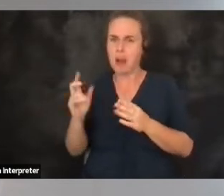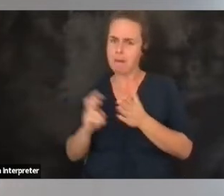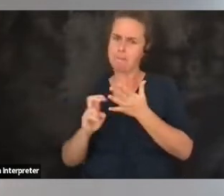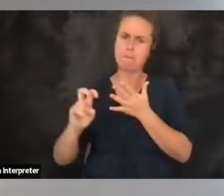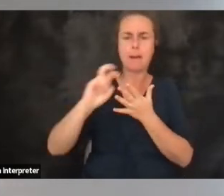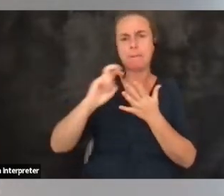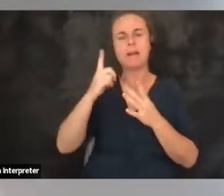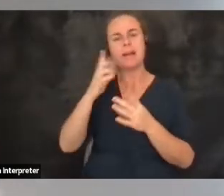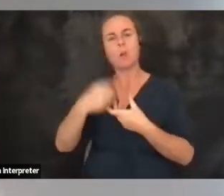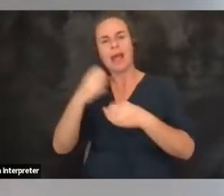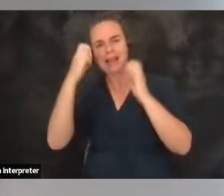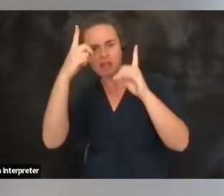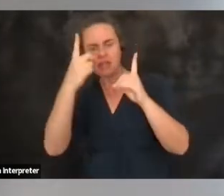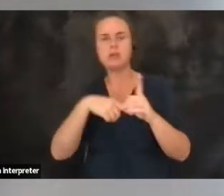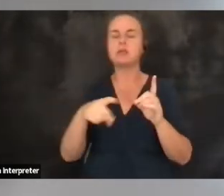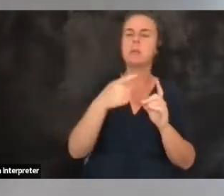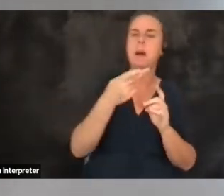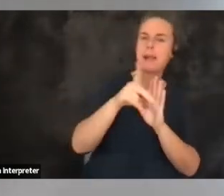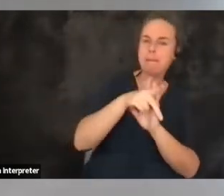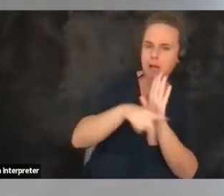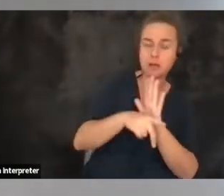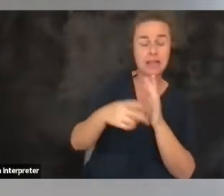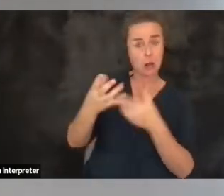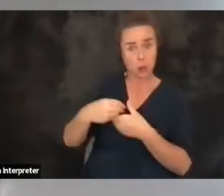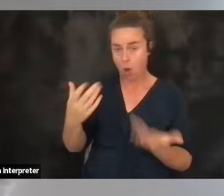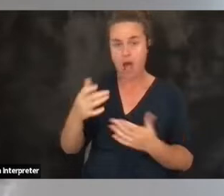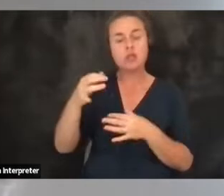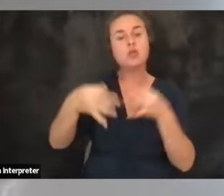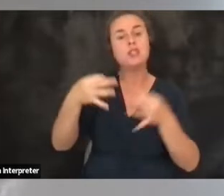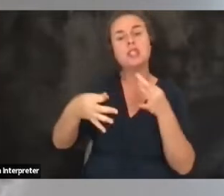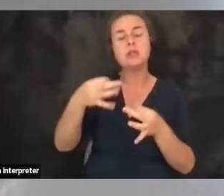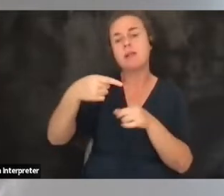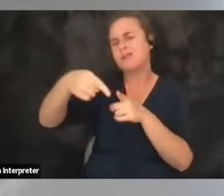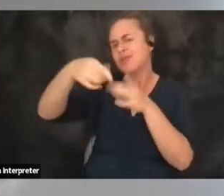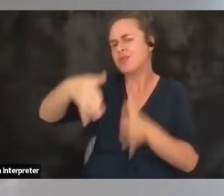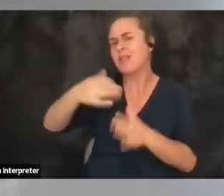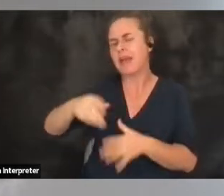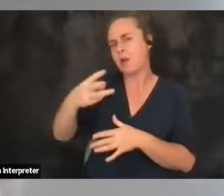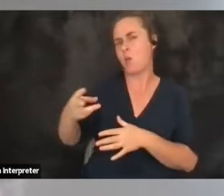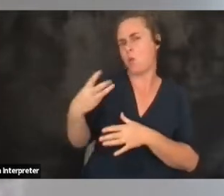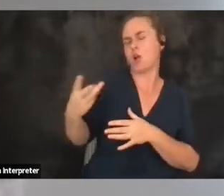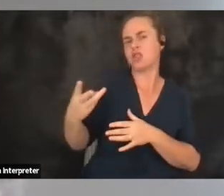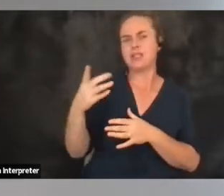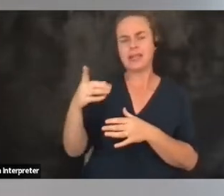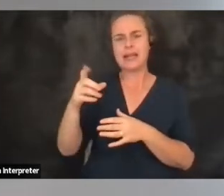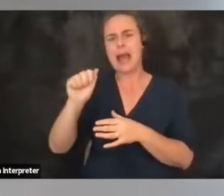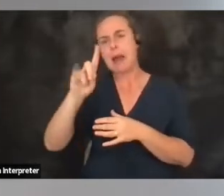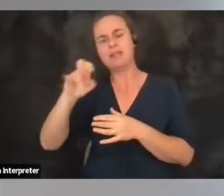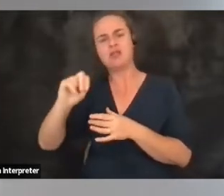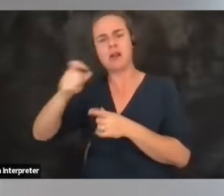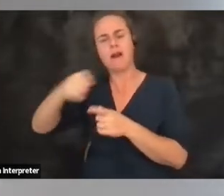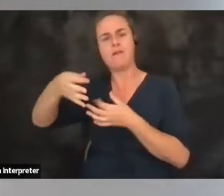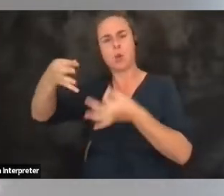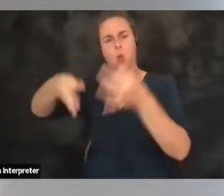policy, including judicial education specialist at the Washington Administrative Office of the Courts, education director at the